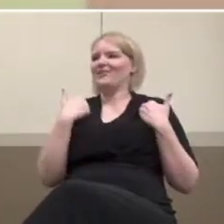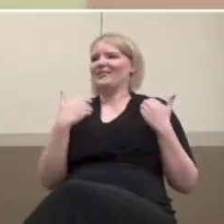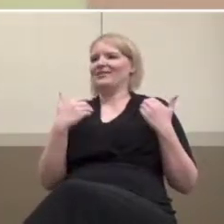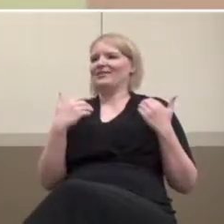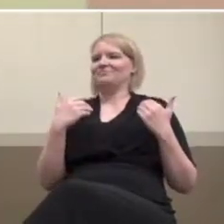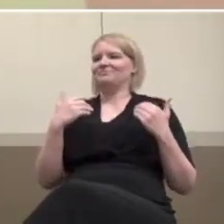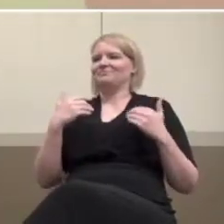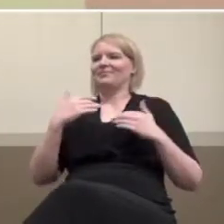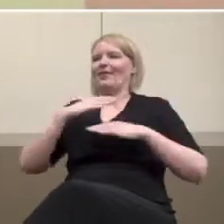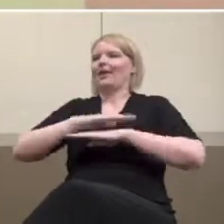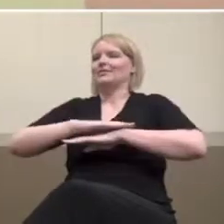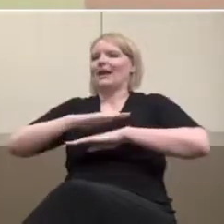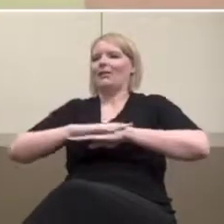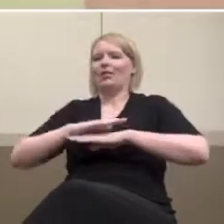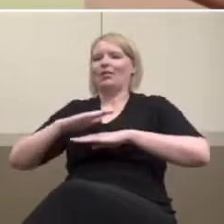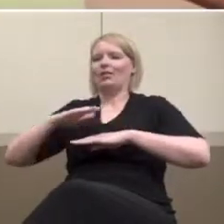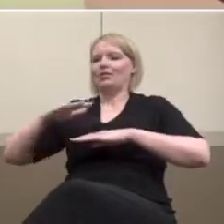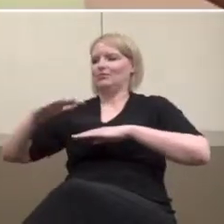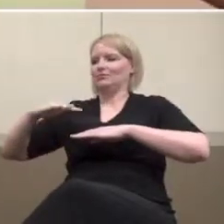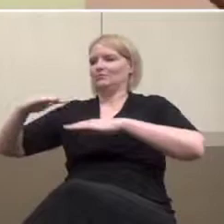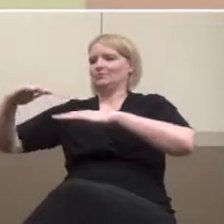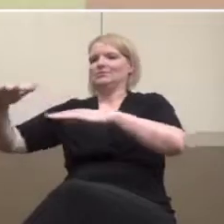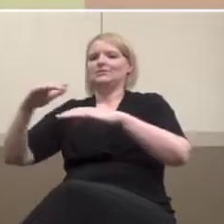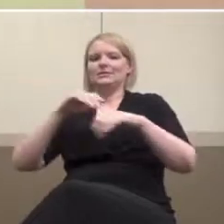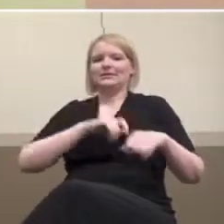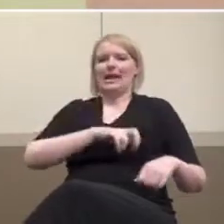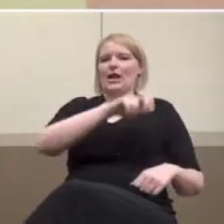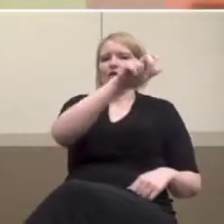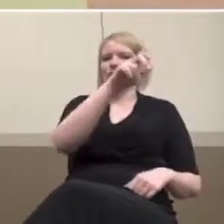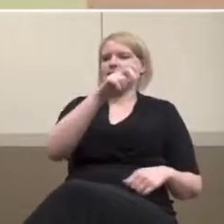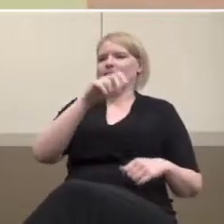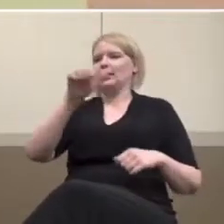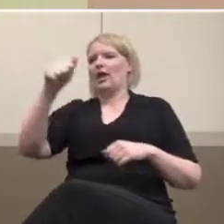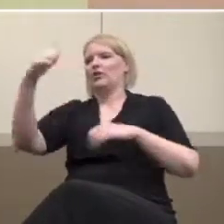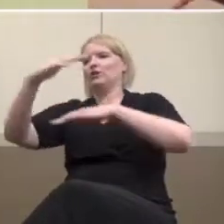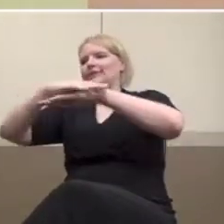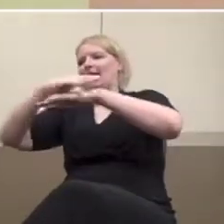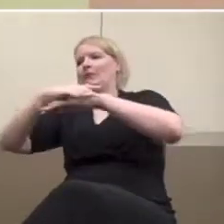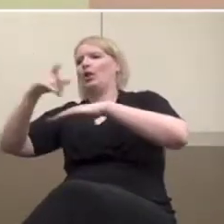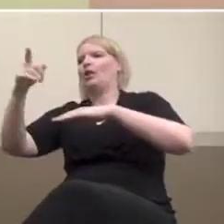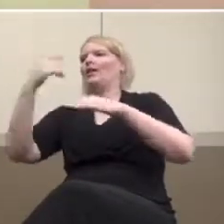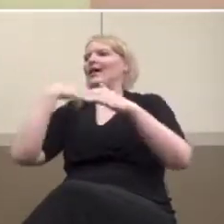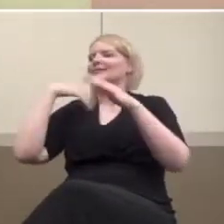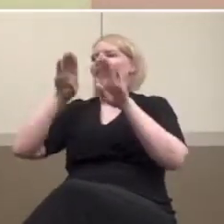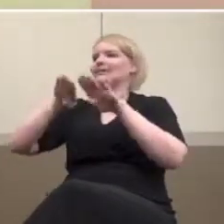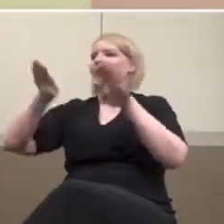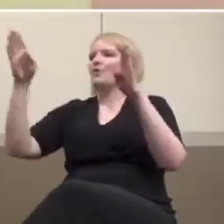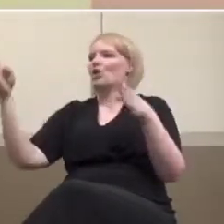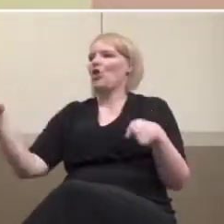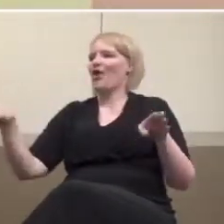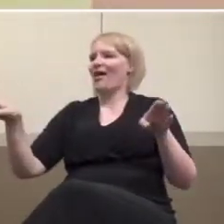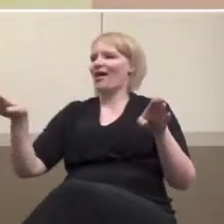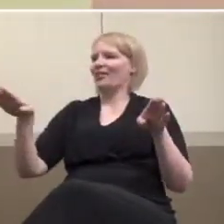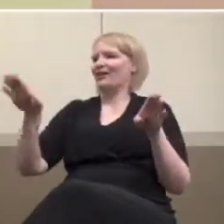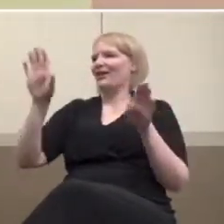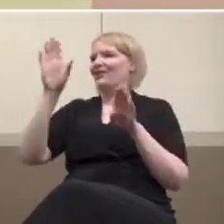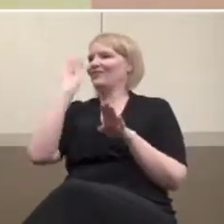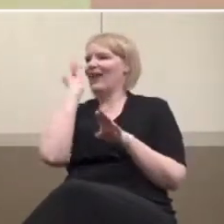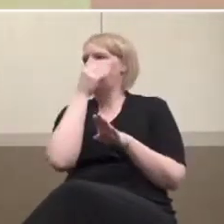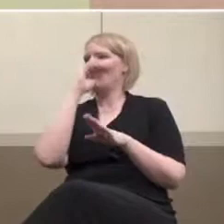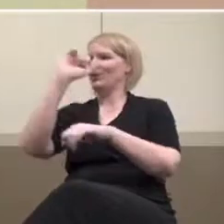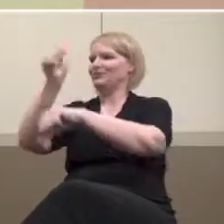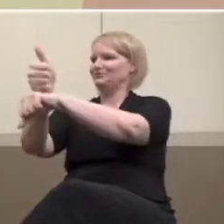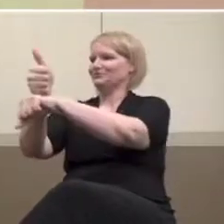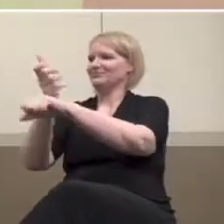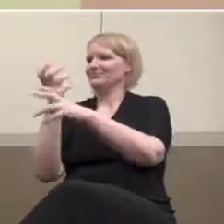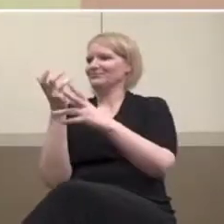like tables down here and then some stairs up here, and they have a table up there, and it has a tablecloth, and it has like a little flower thing. And you get